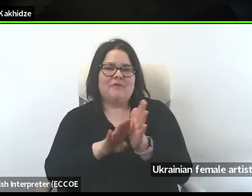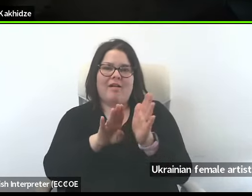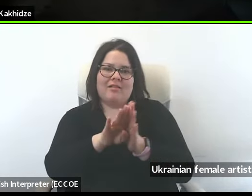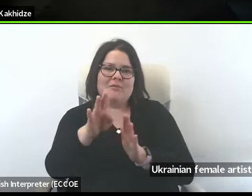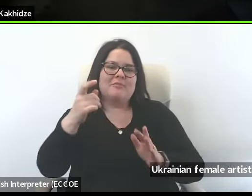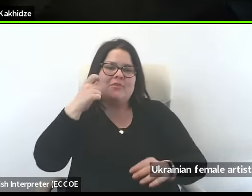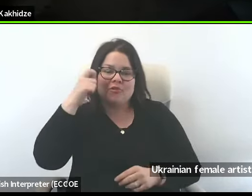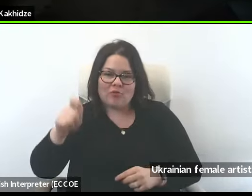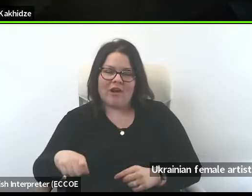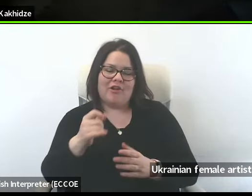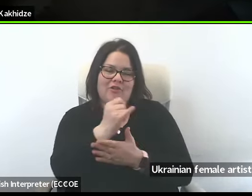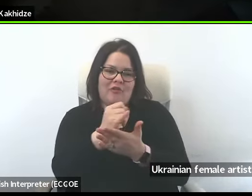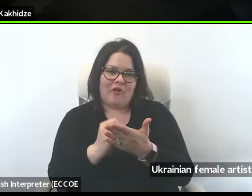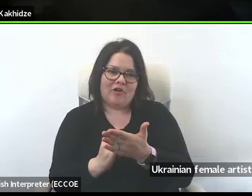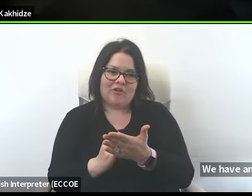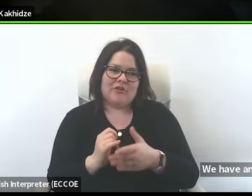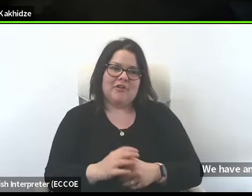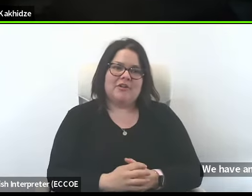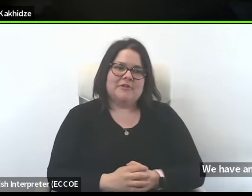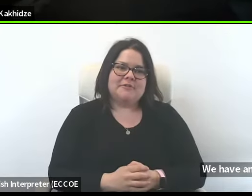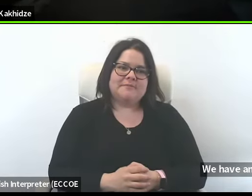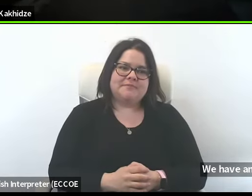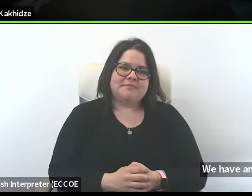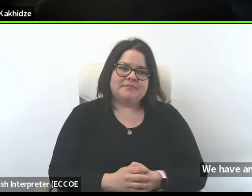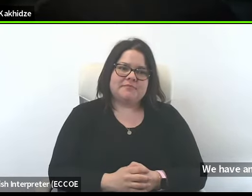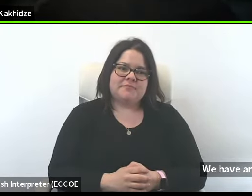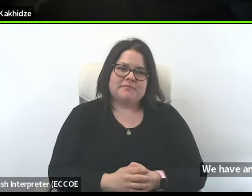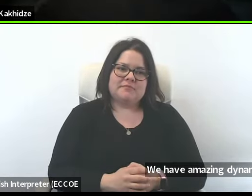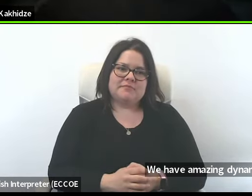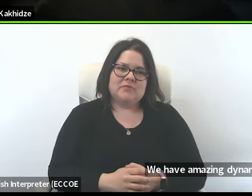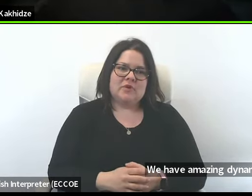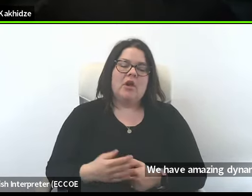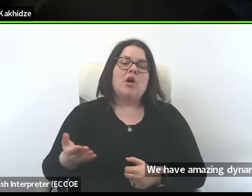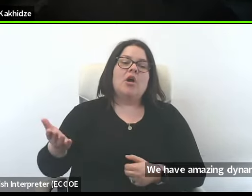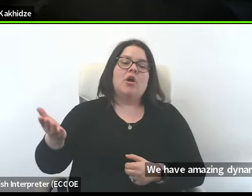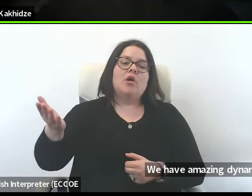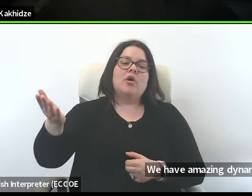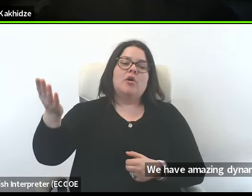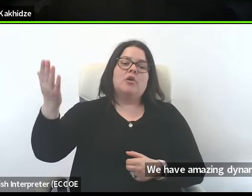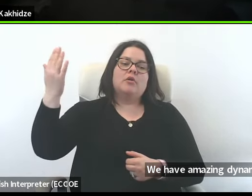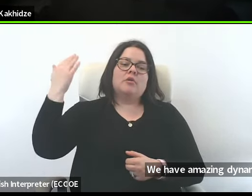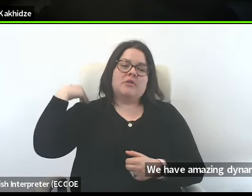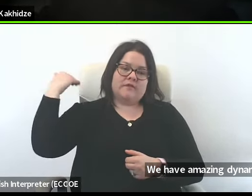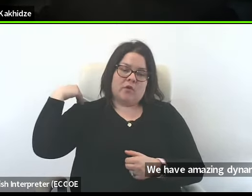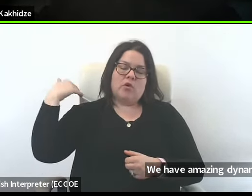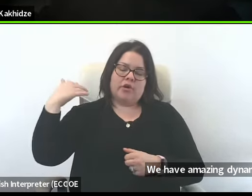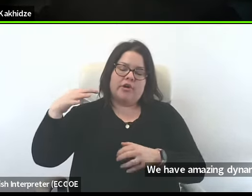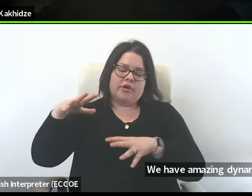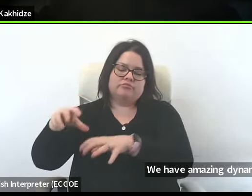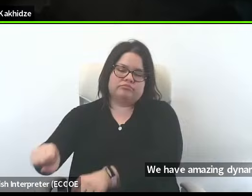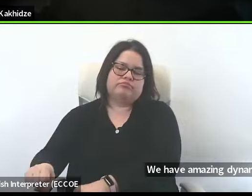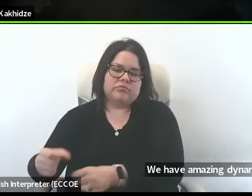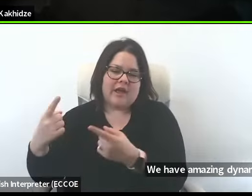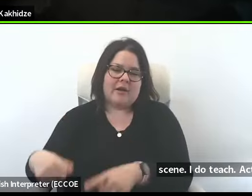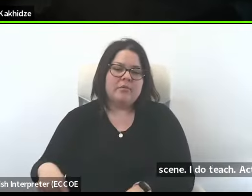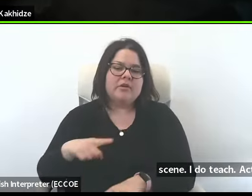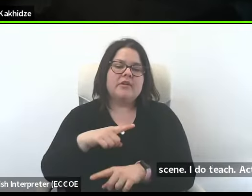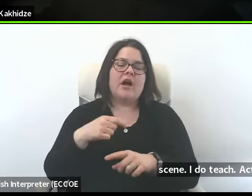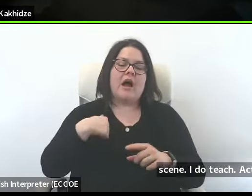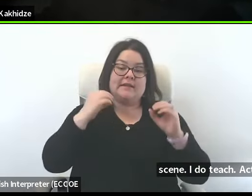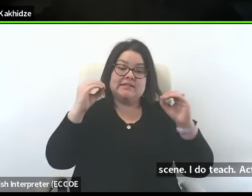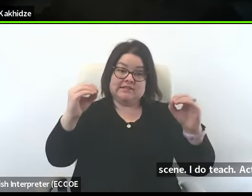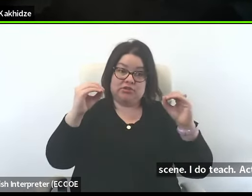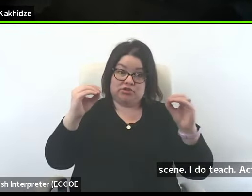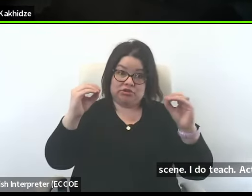scene. I do teach, actually I did teach before the whole scale invasion of Russia to Ukraine. And we